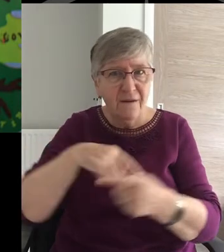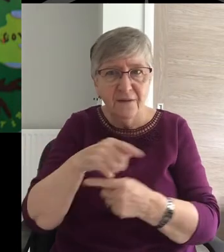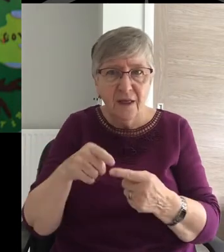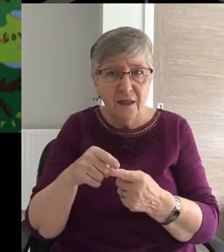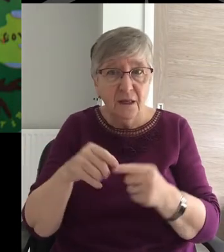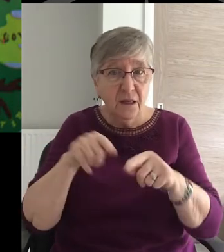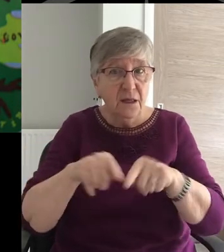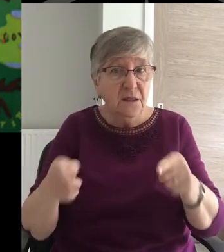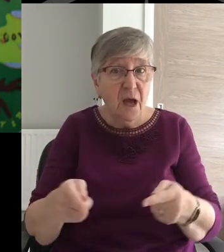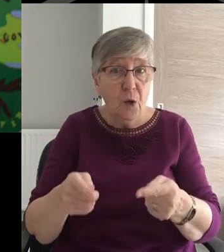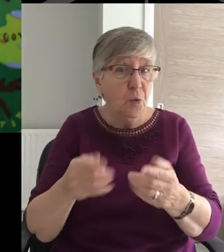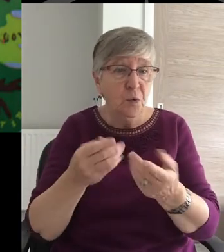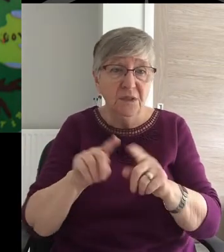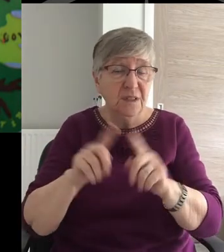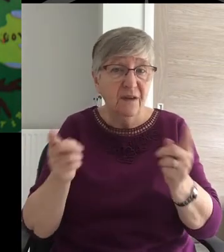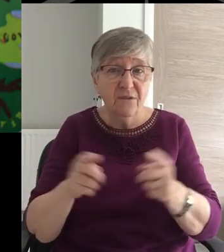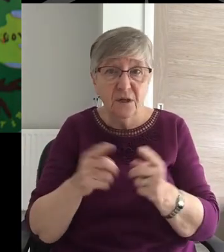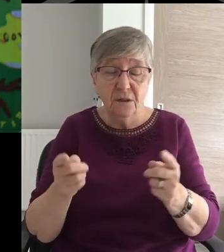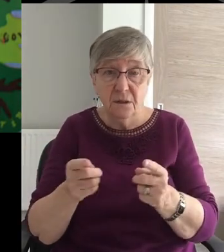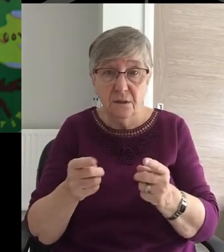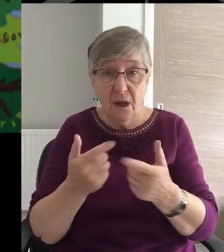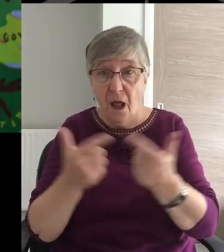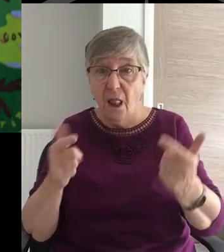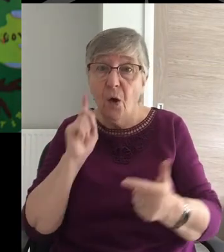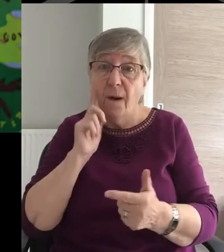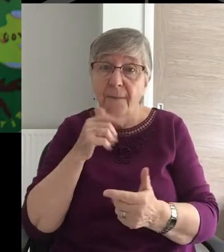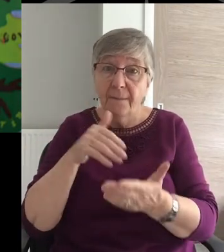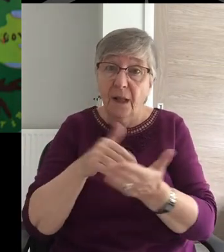many privileges these days, and in fact, there are still a lot of